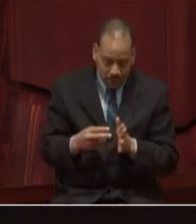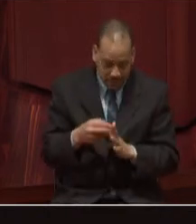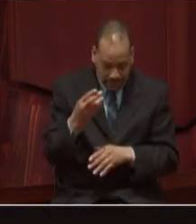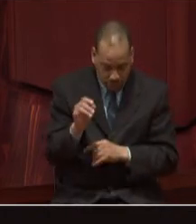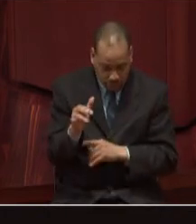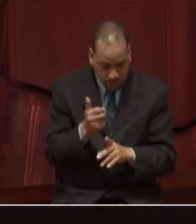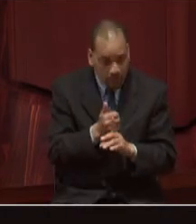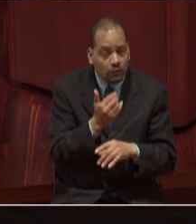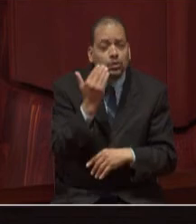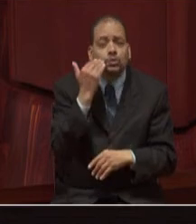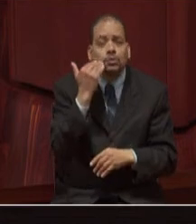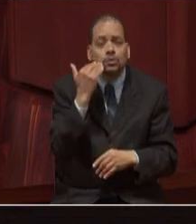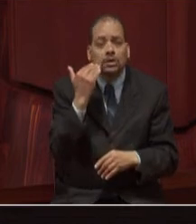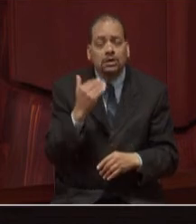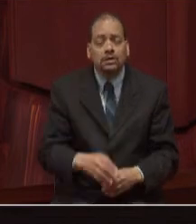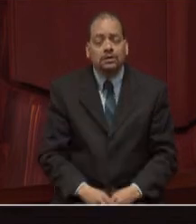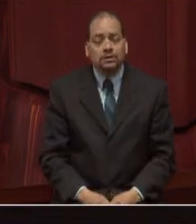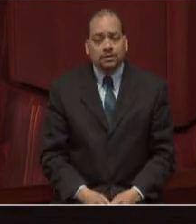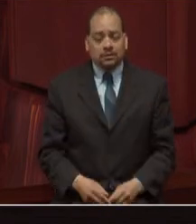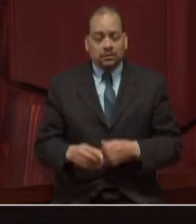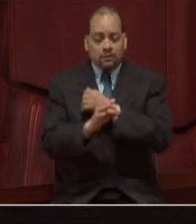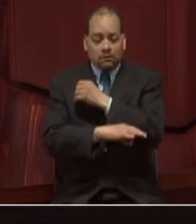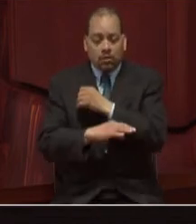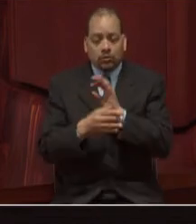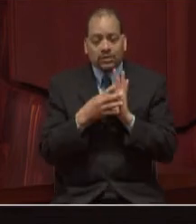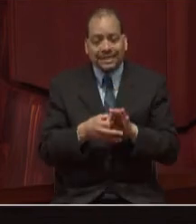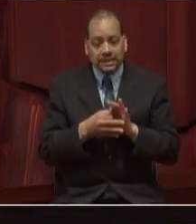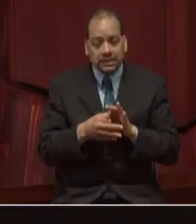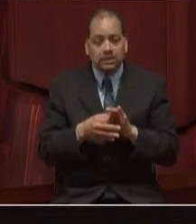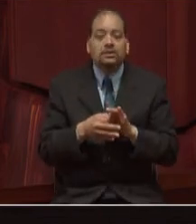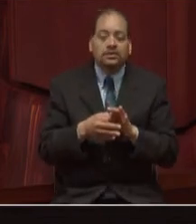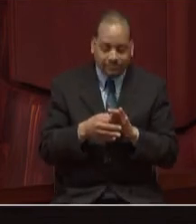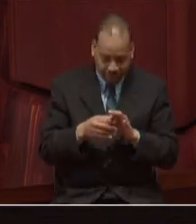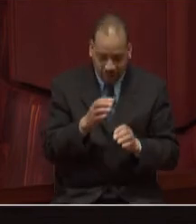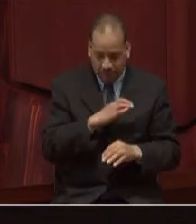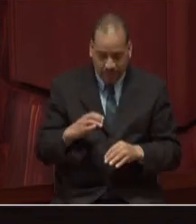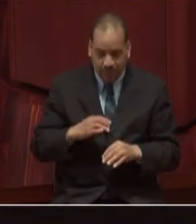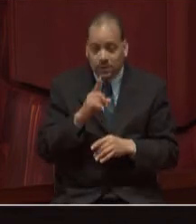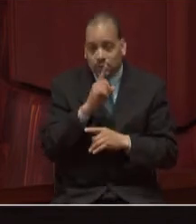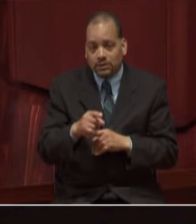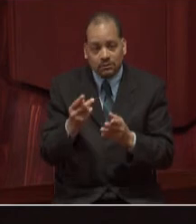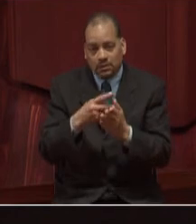particularly the Foreign Relations Committee was a sieve. And so